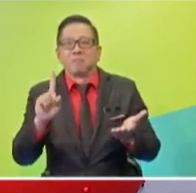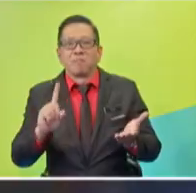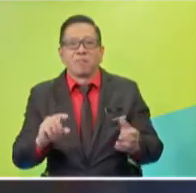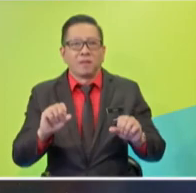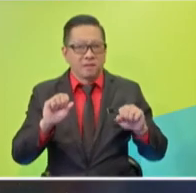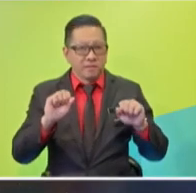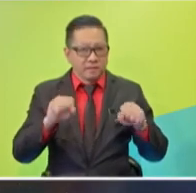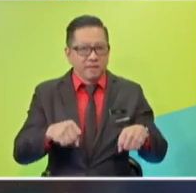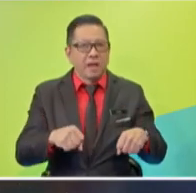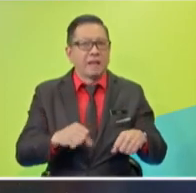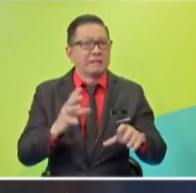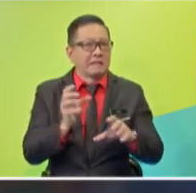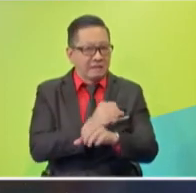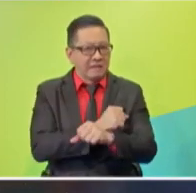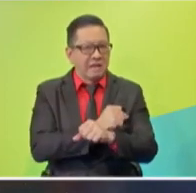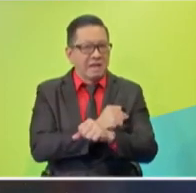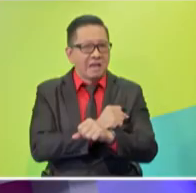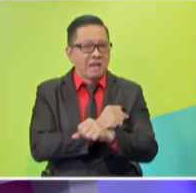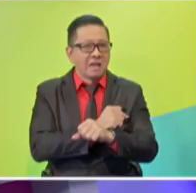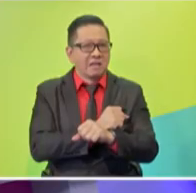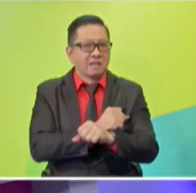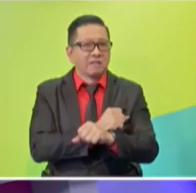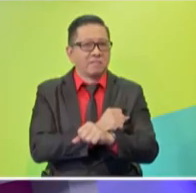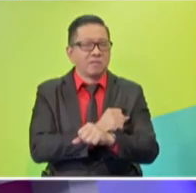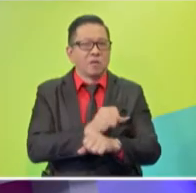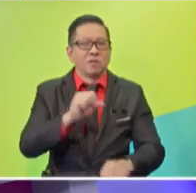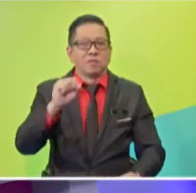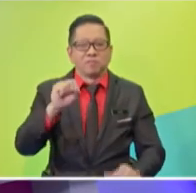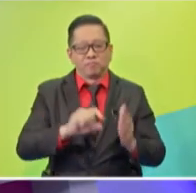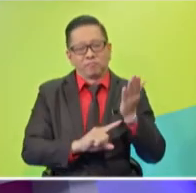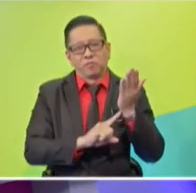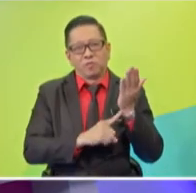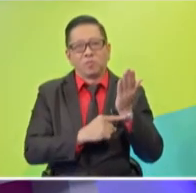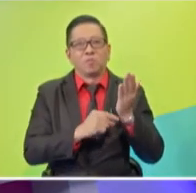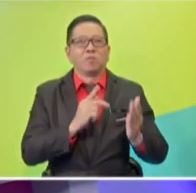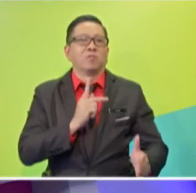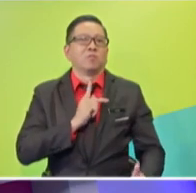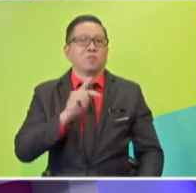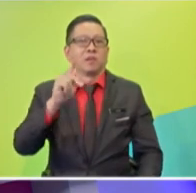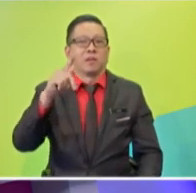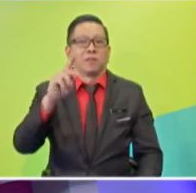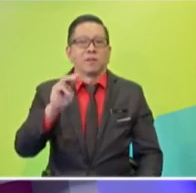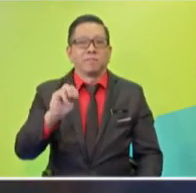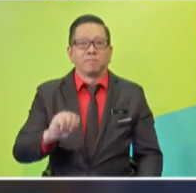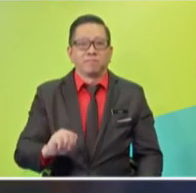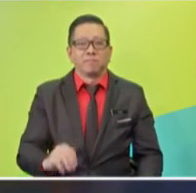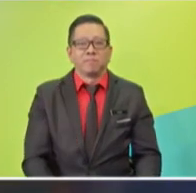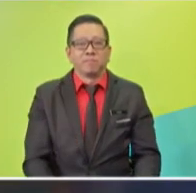do, Shafiqah. They do? They can access to Sumberku KPM. Okay,